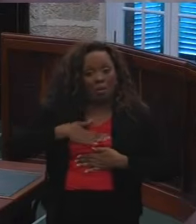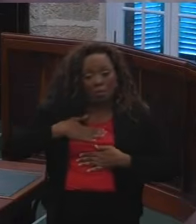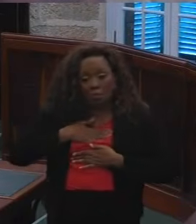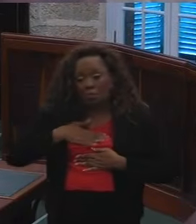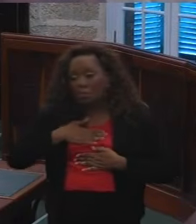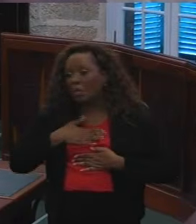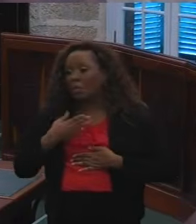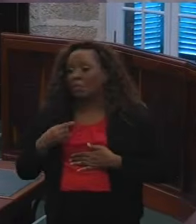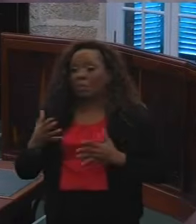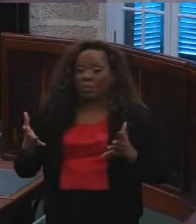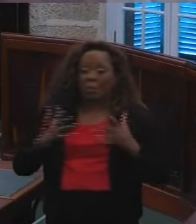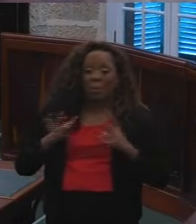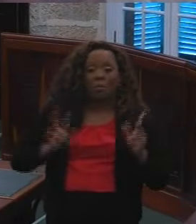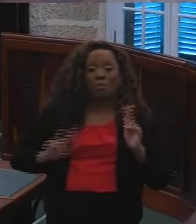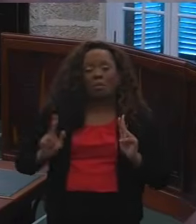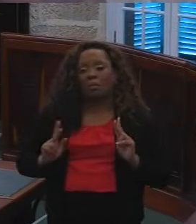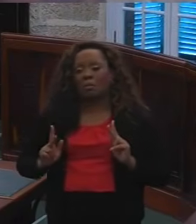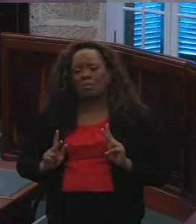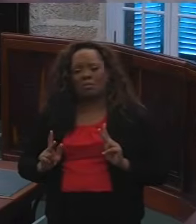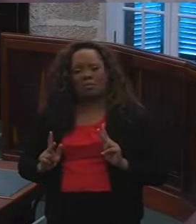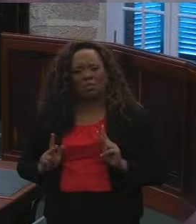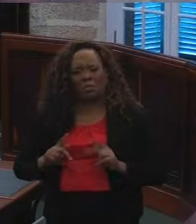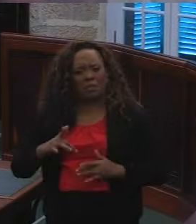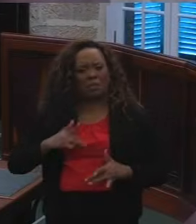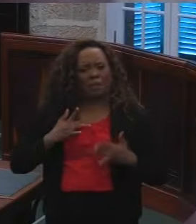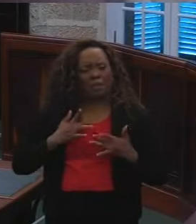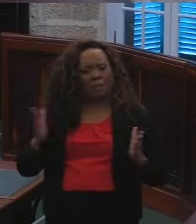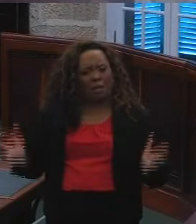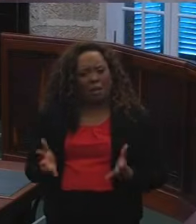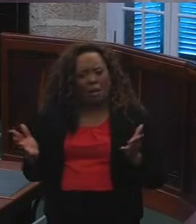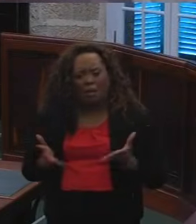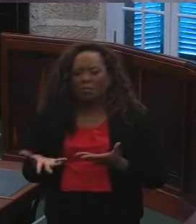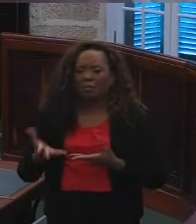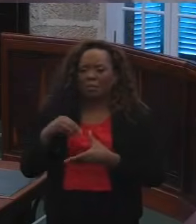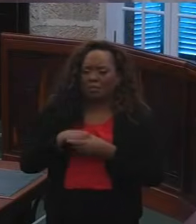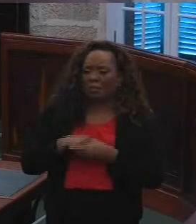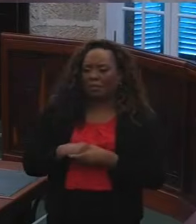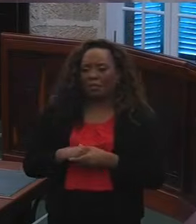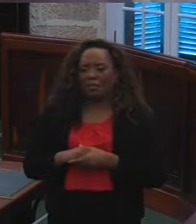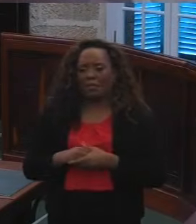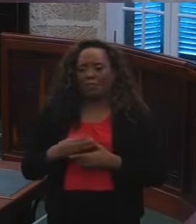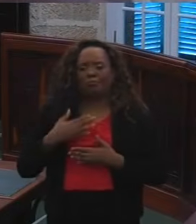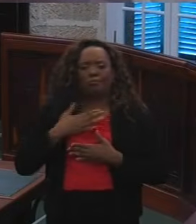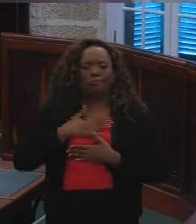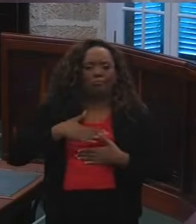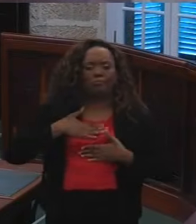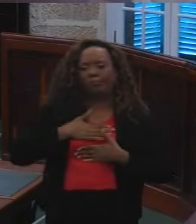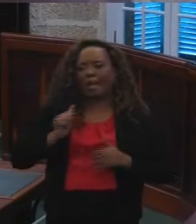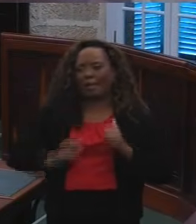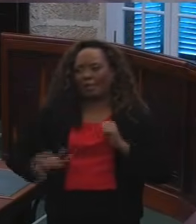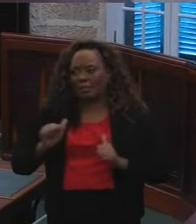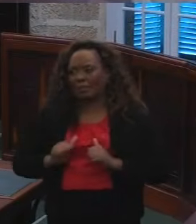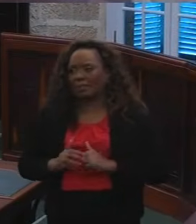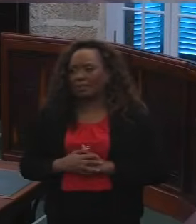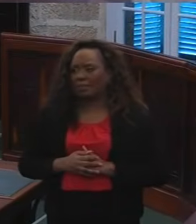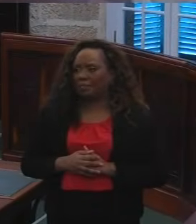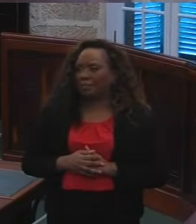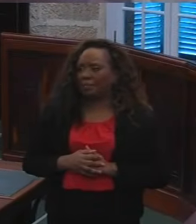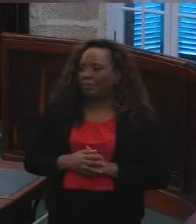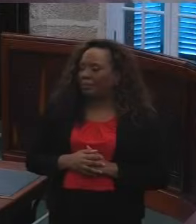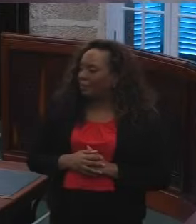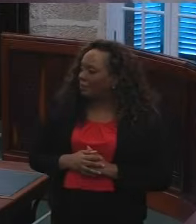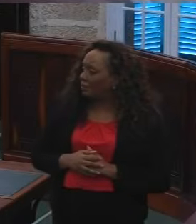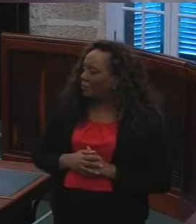in recreational type activities as the physical need allows. Guidance is